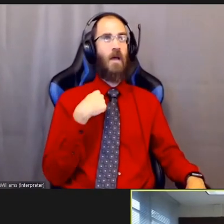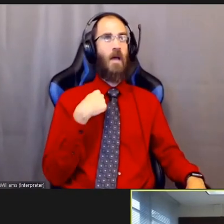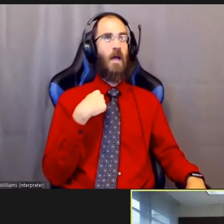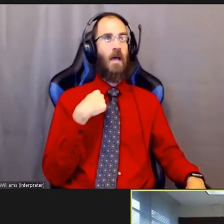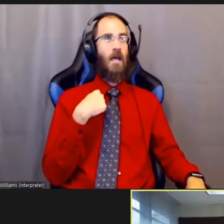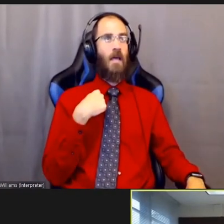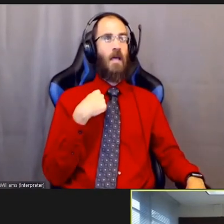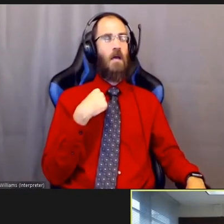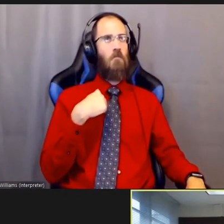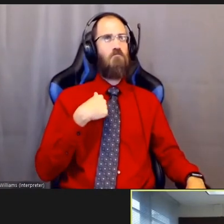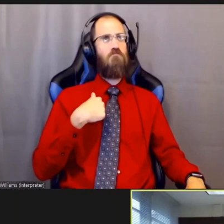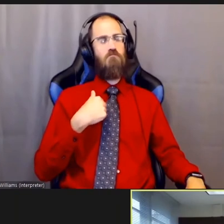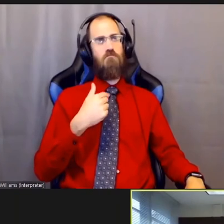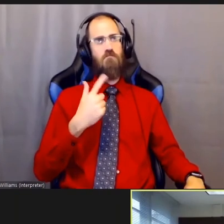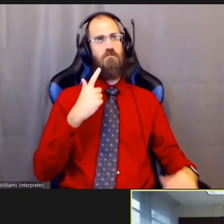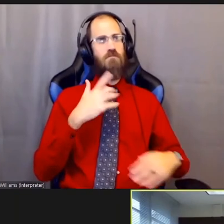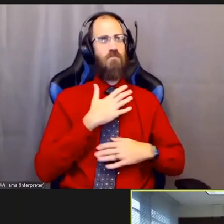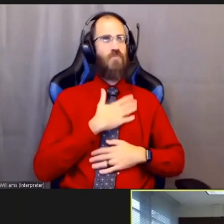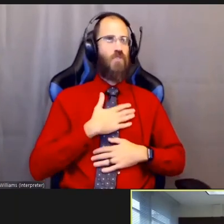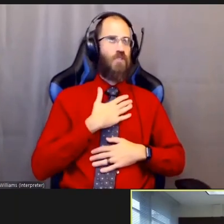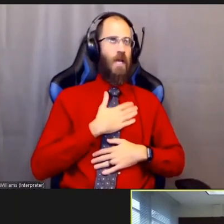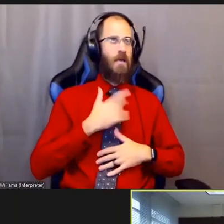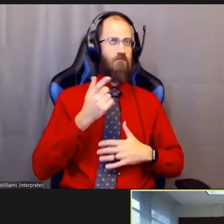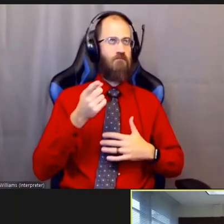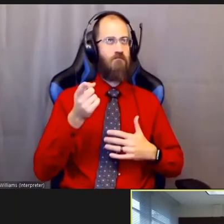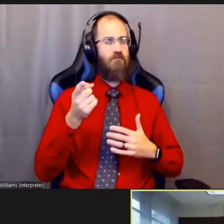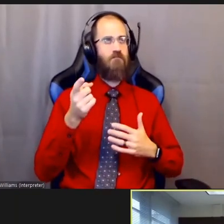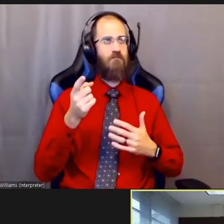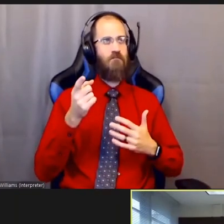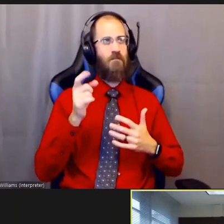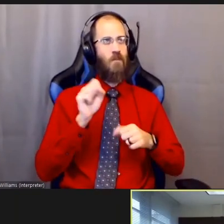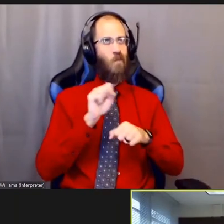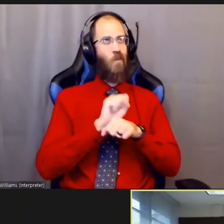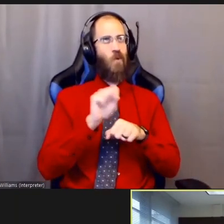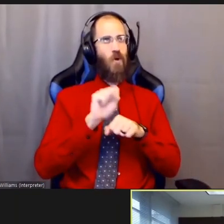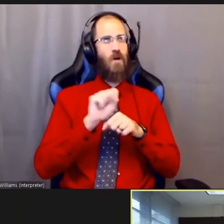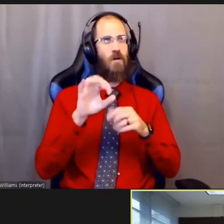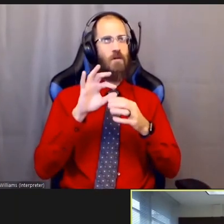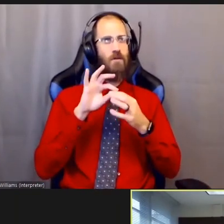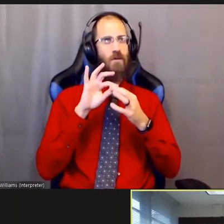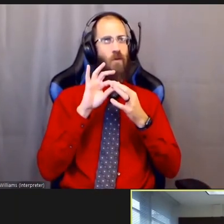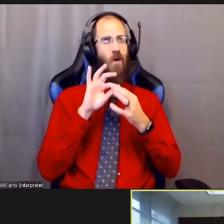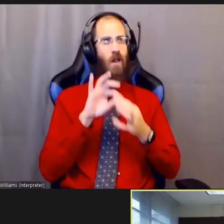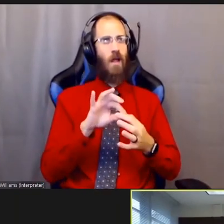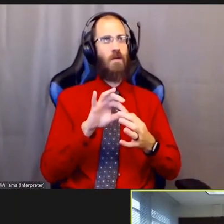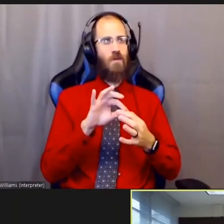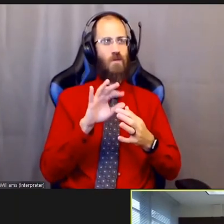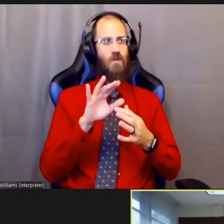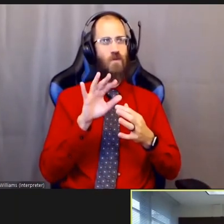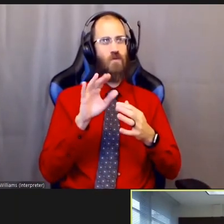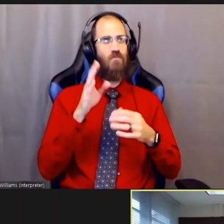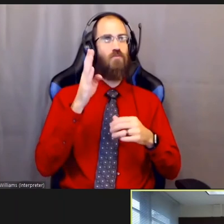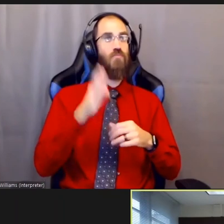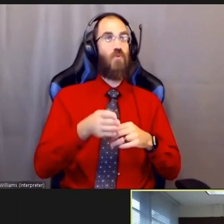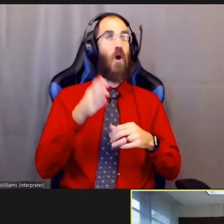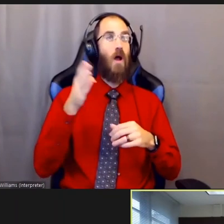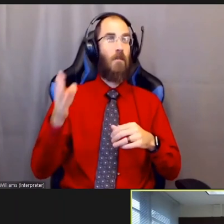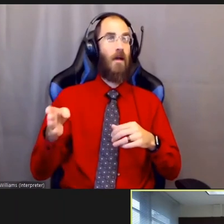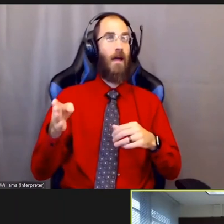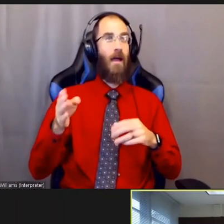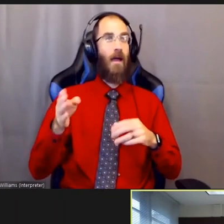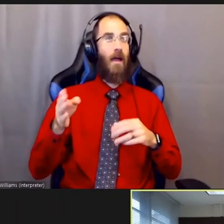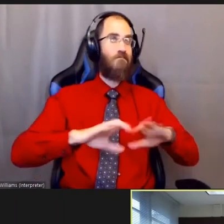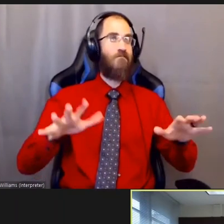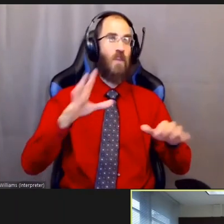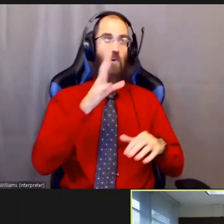I appreciate the efforts related to trying to get broadband to rural areas.